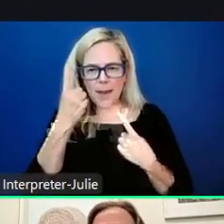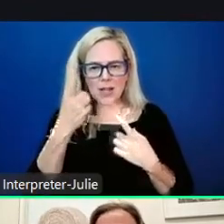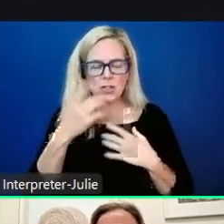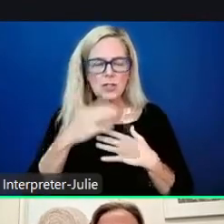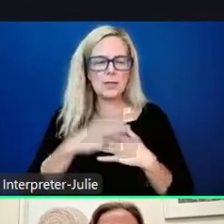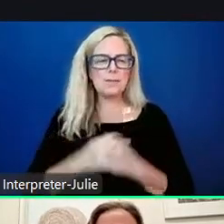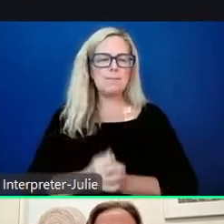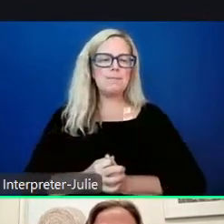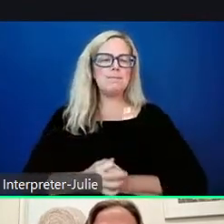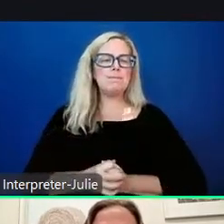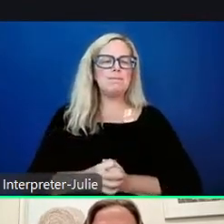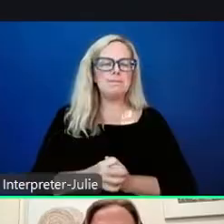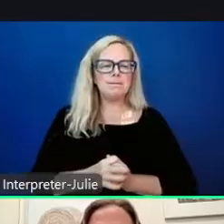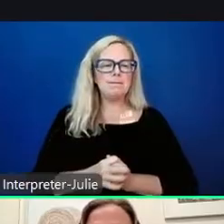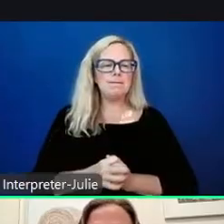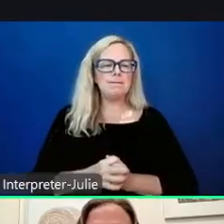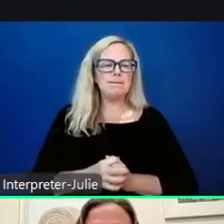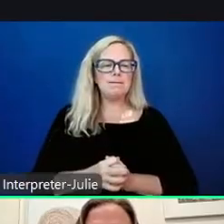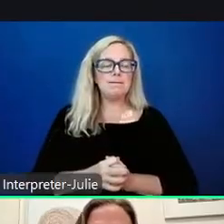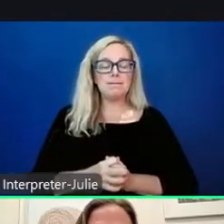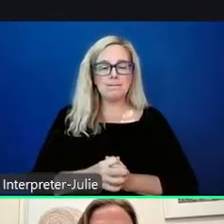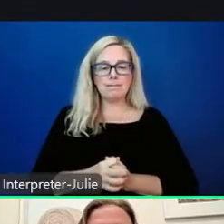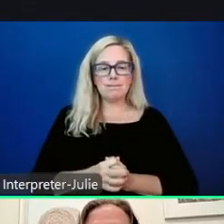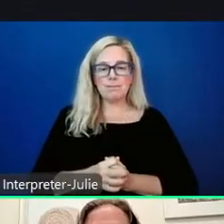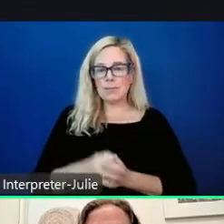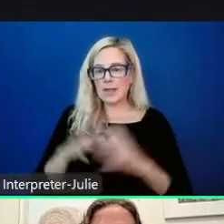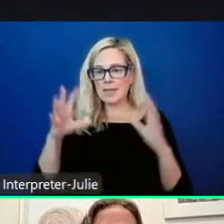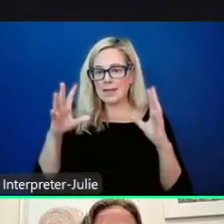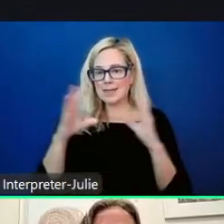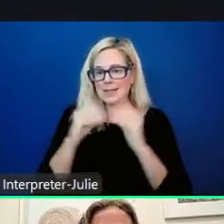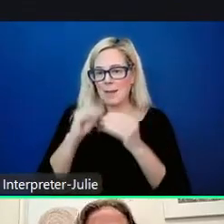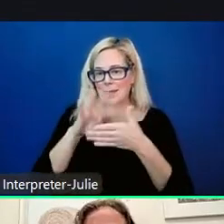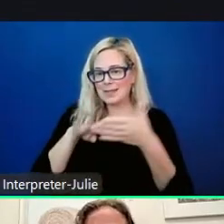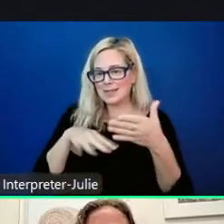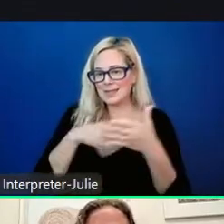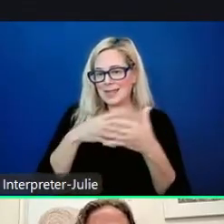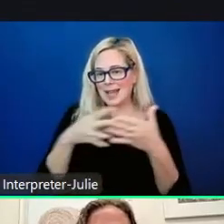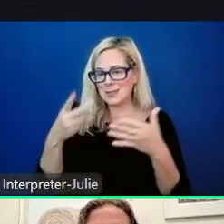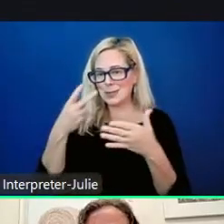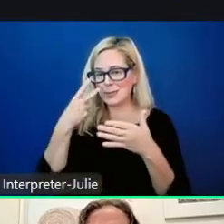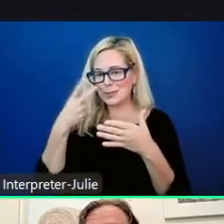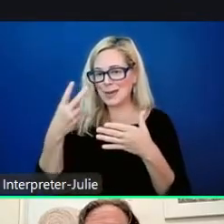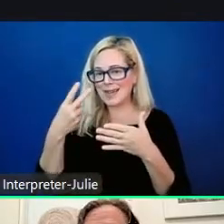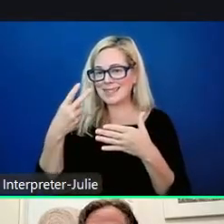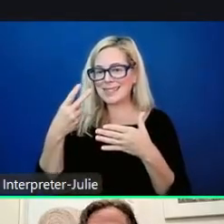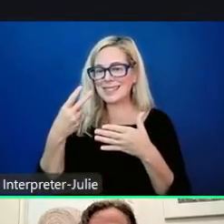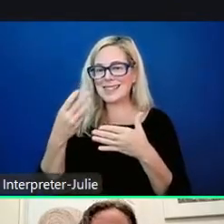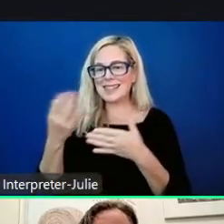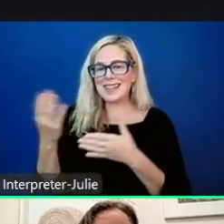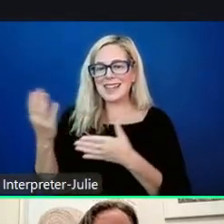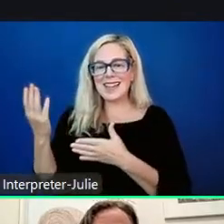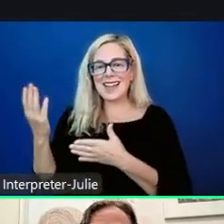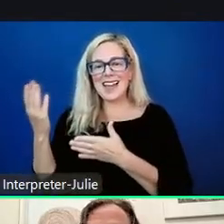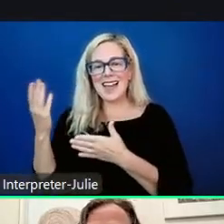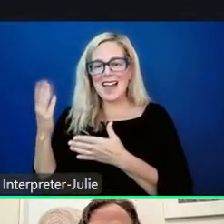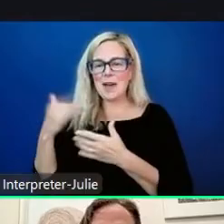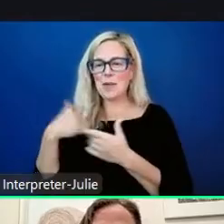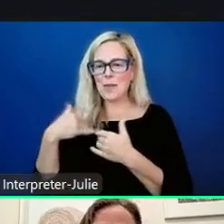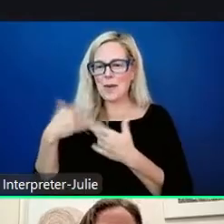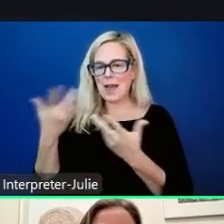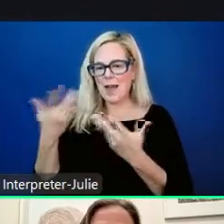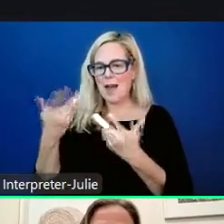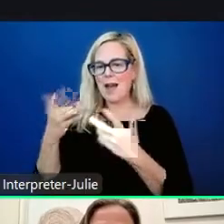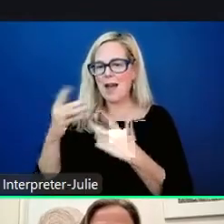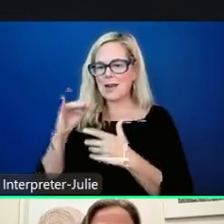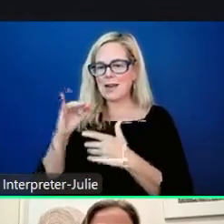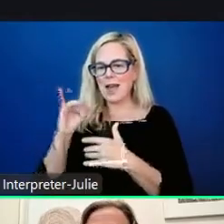An overview of the schedule is provided on this slide, which included an icebreaker, watching the video of Emma at an appointment with